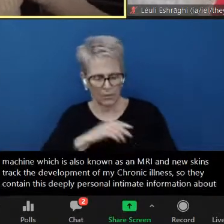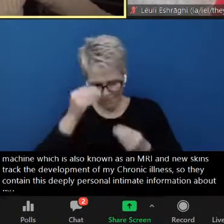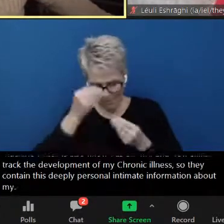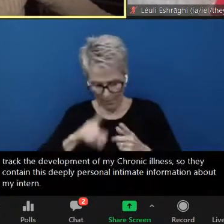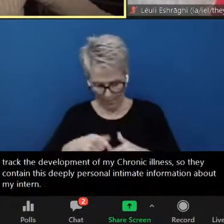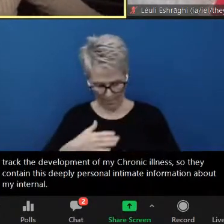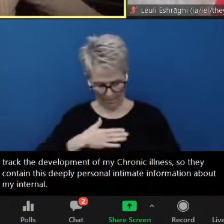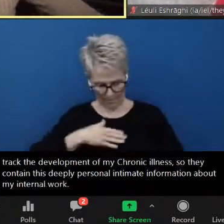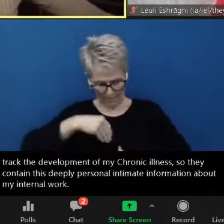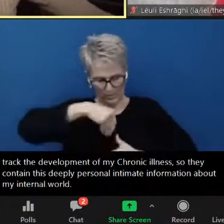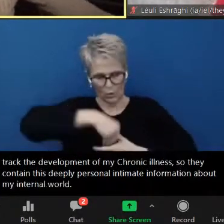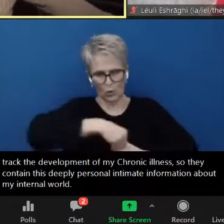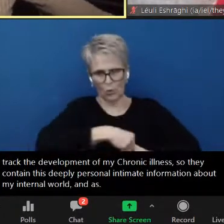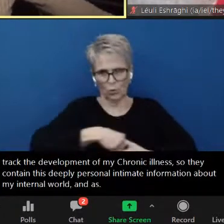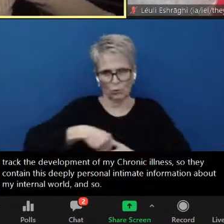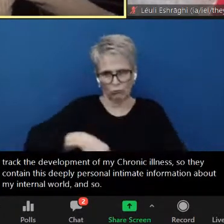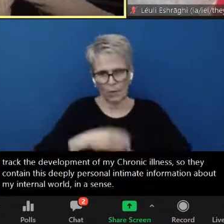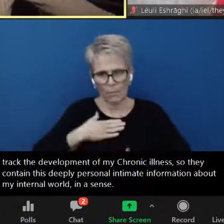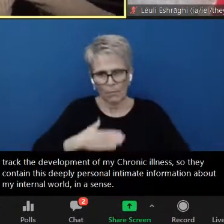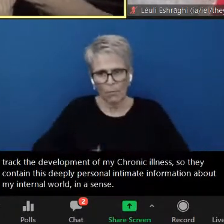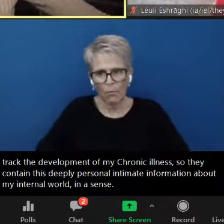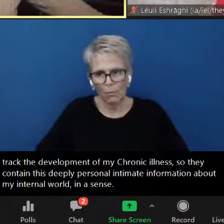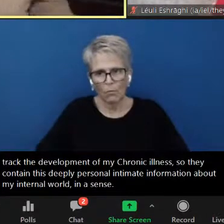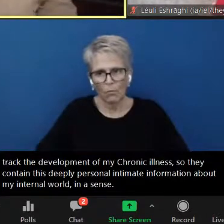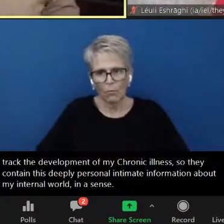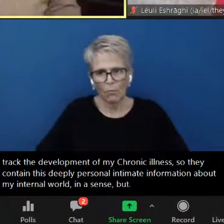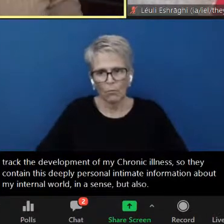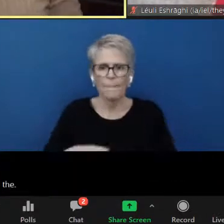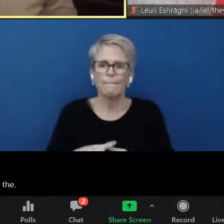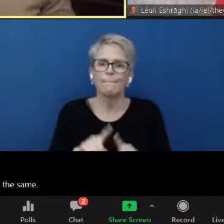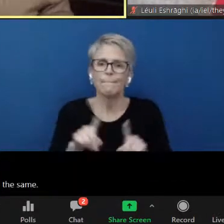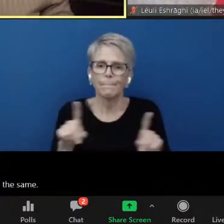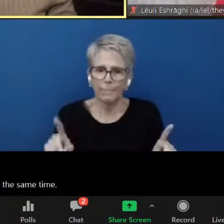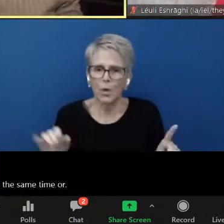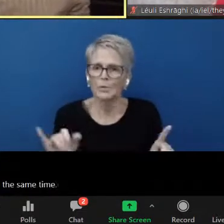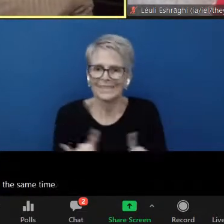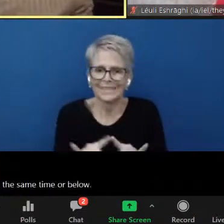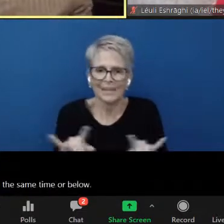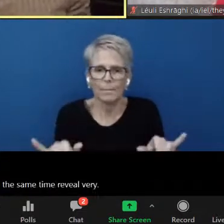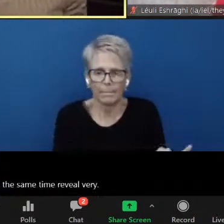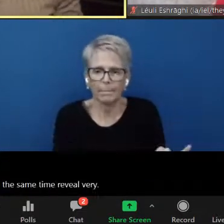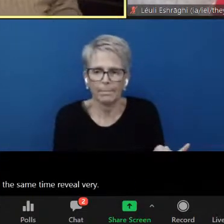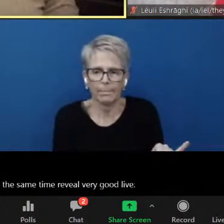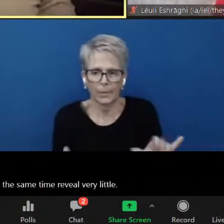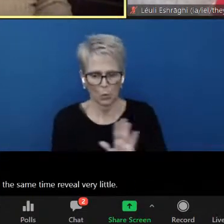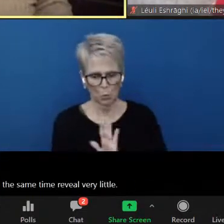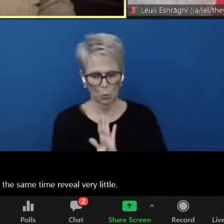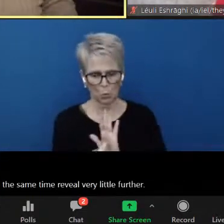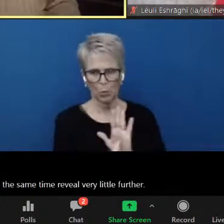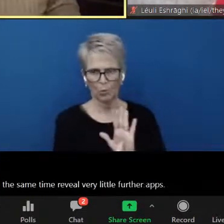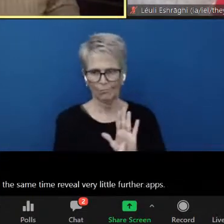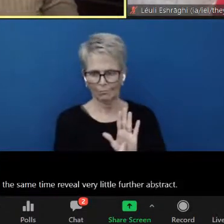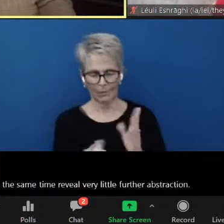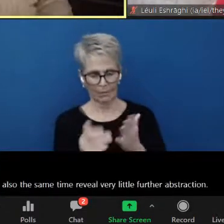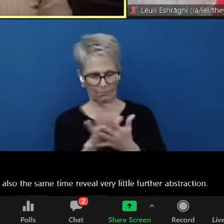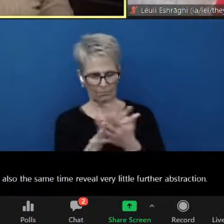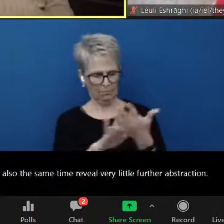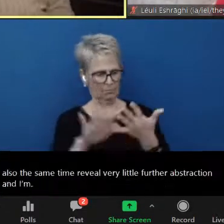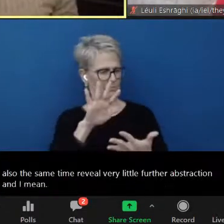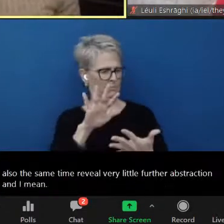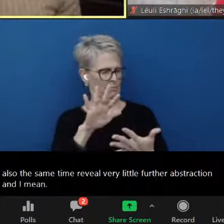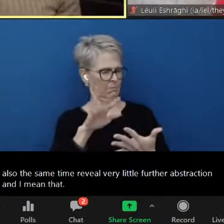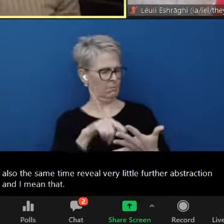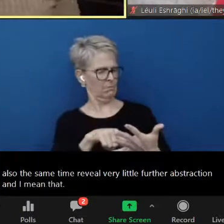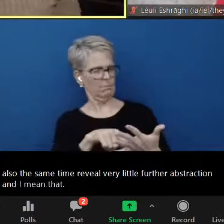my internal world, in a sense, but also at the same time reveal very little through their abstraction. And I